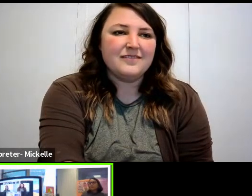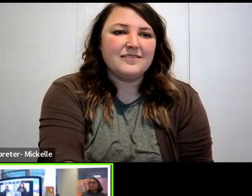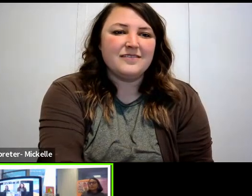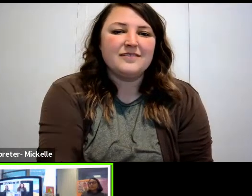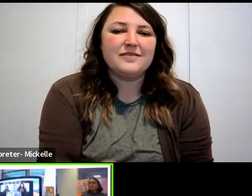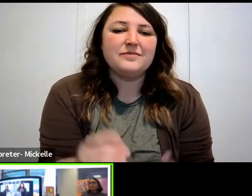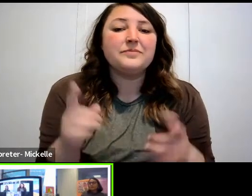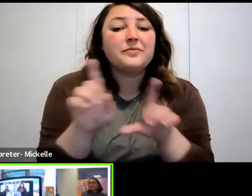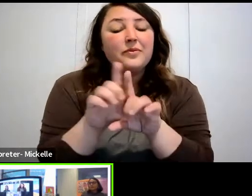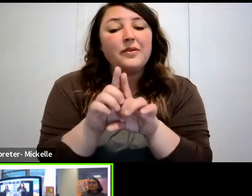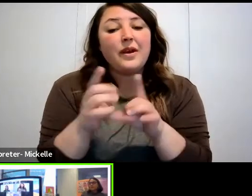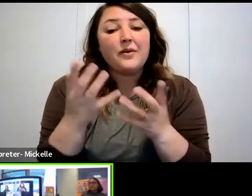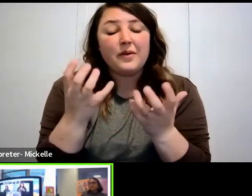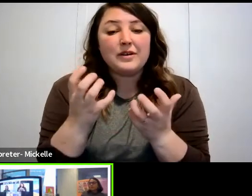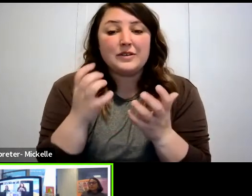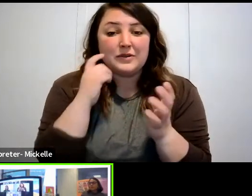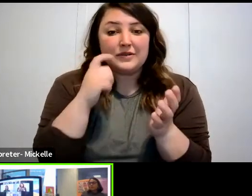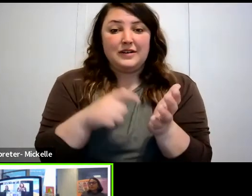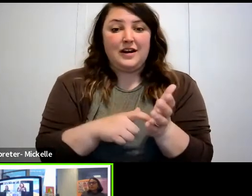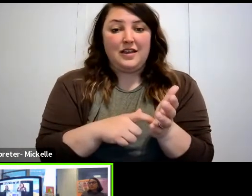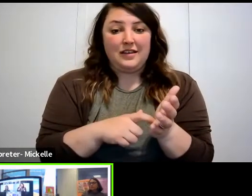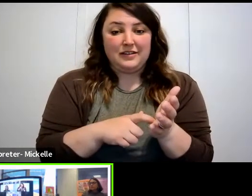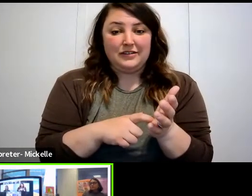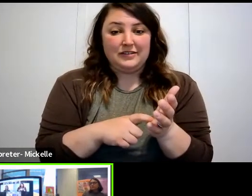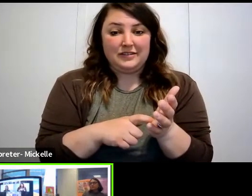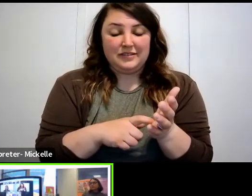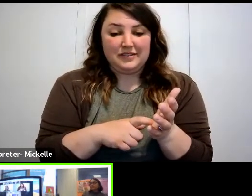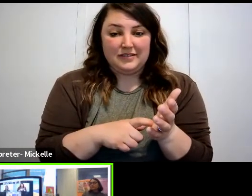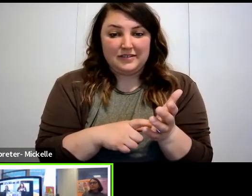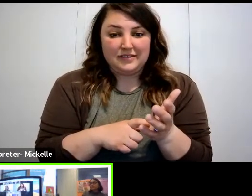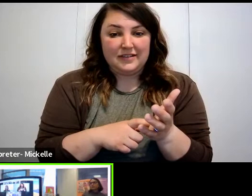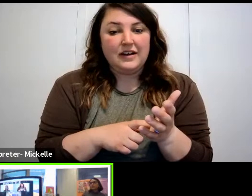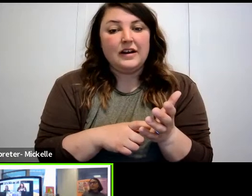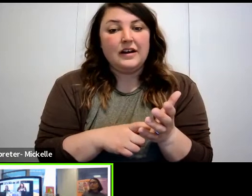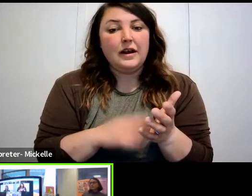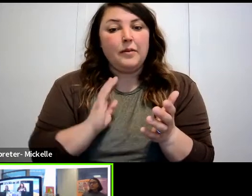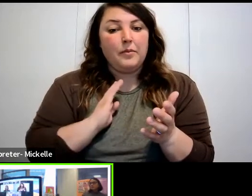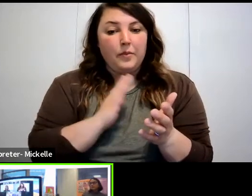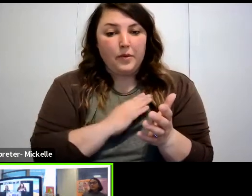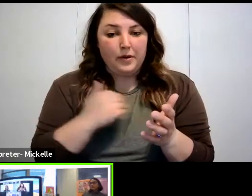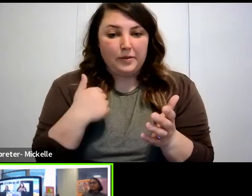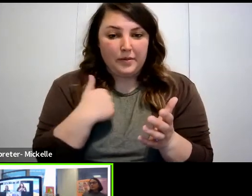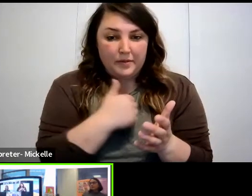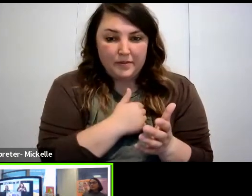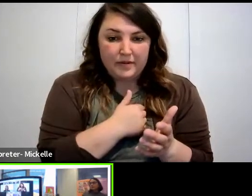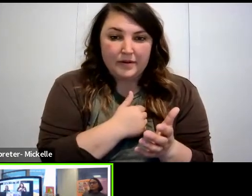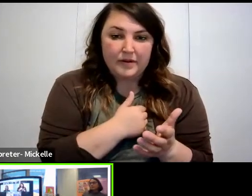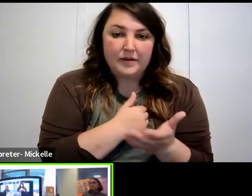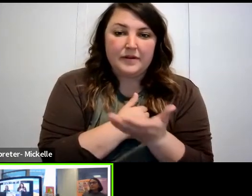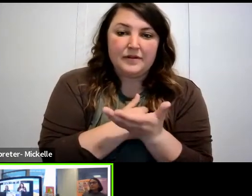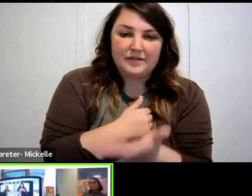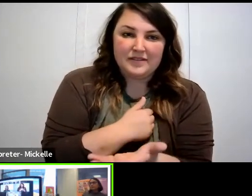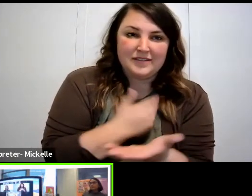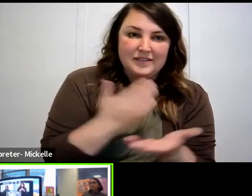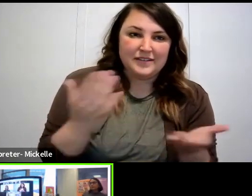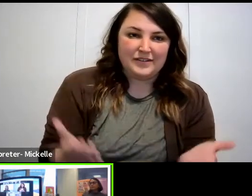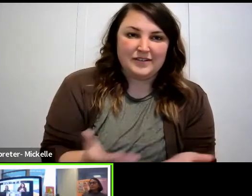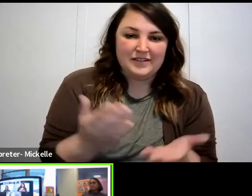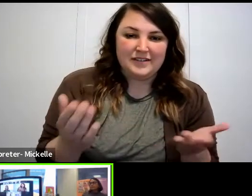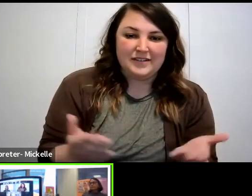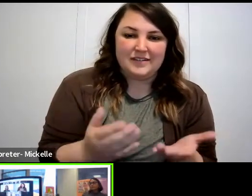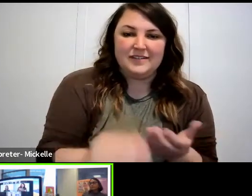to acknowledge the Global Network of Women Peace Builders board members, Ms. Bandana Rana, the